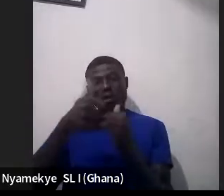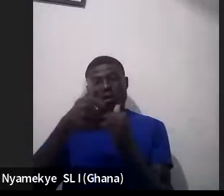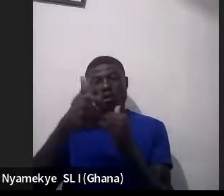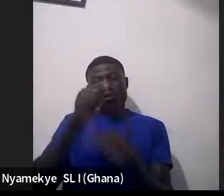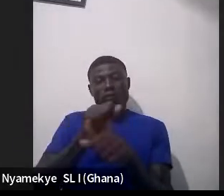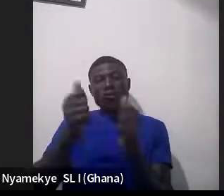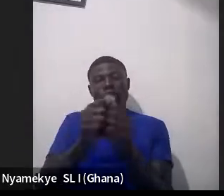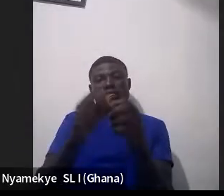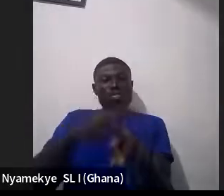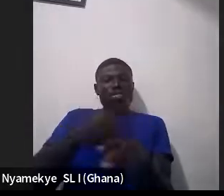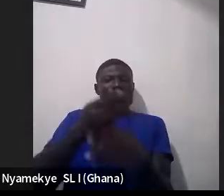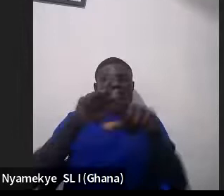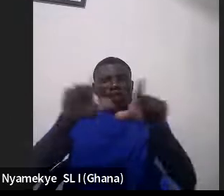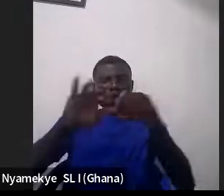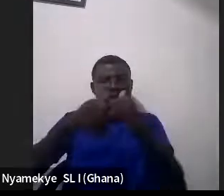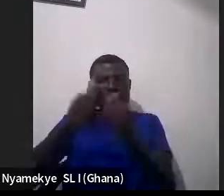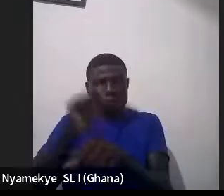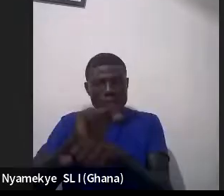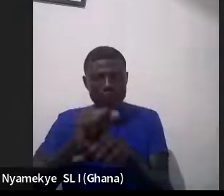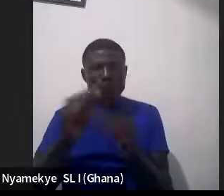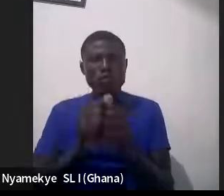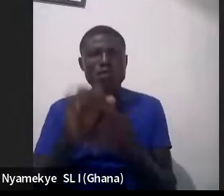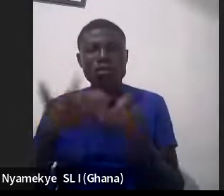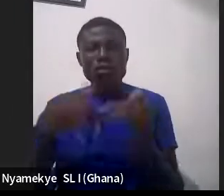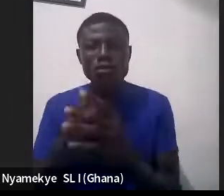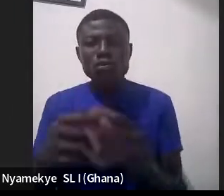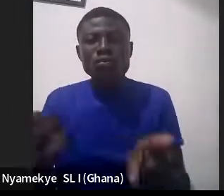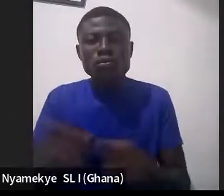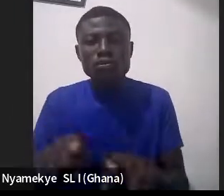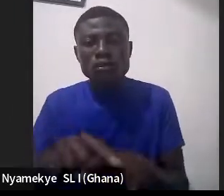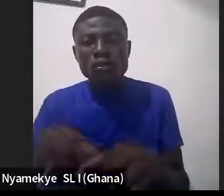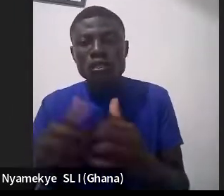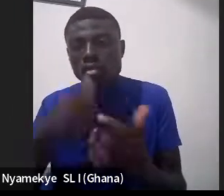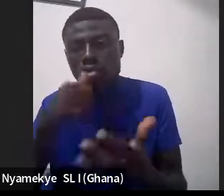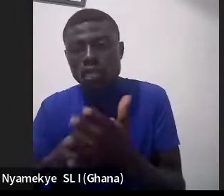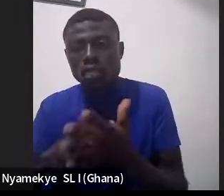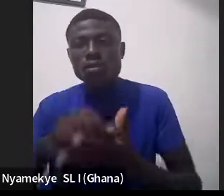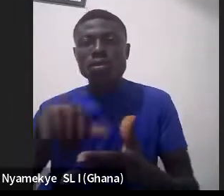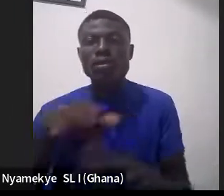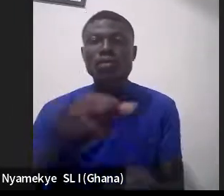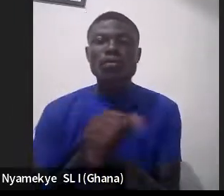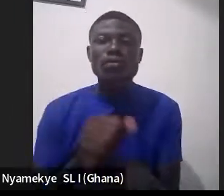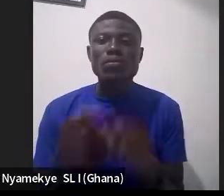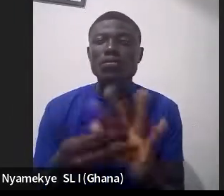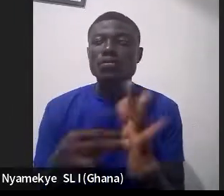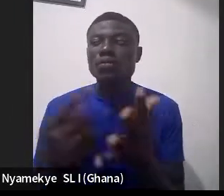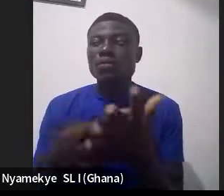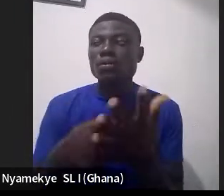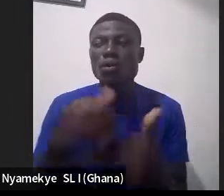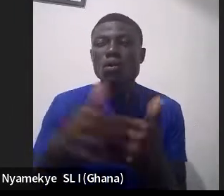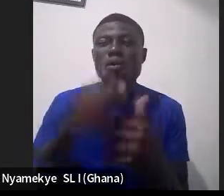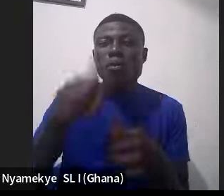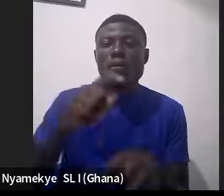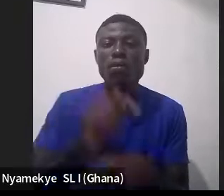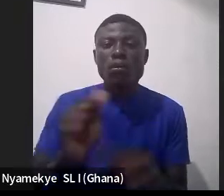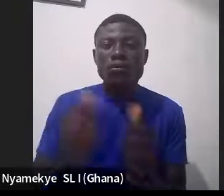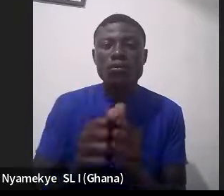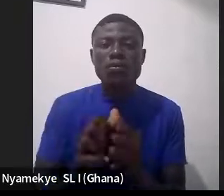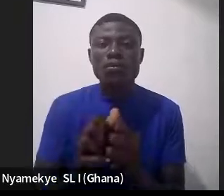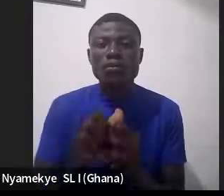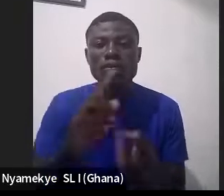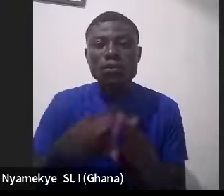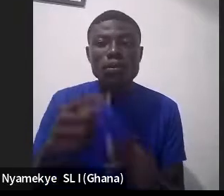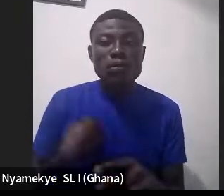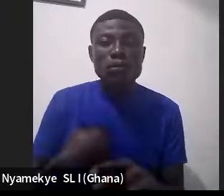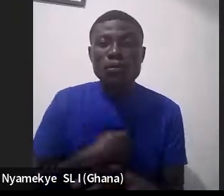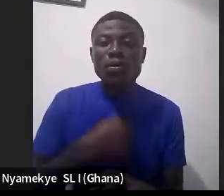that. And that's a whole other maybe discussion another time. But he does know how to